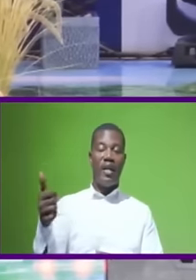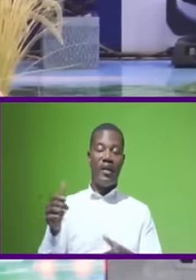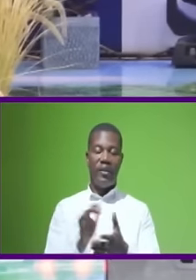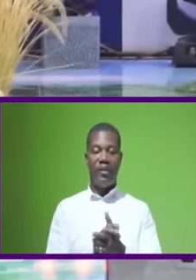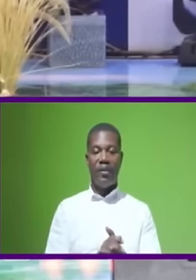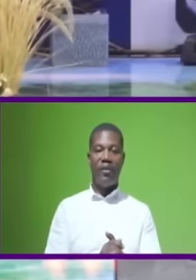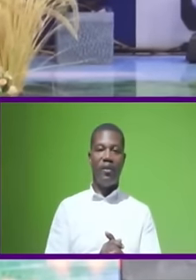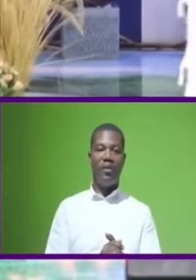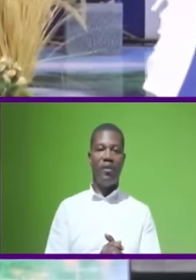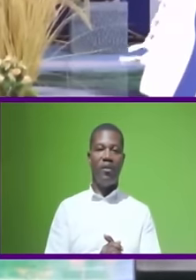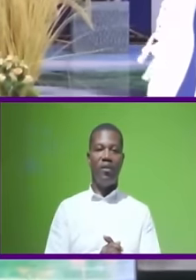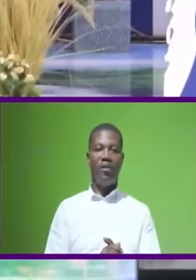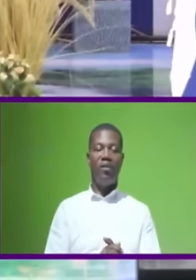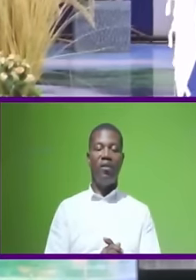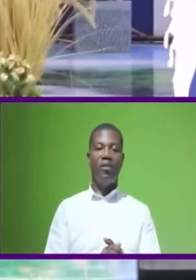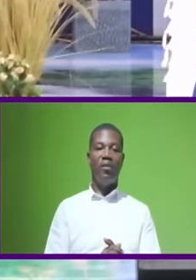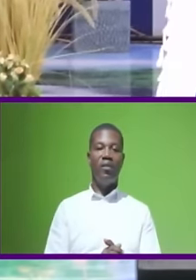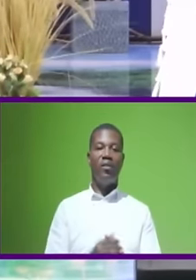Yes.